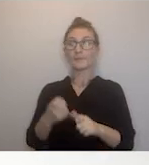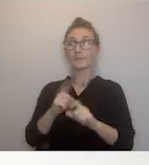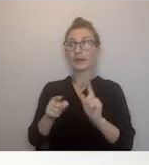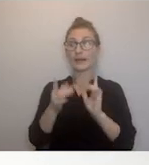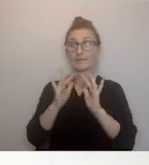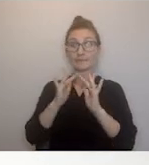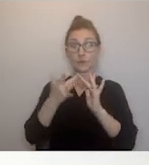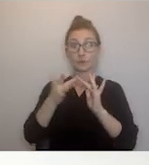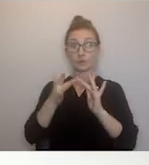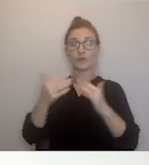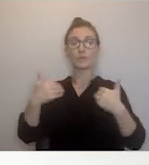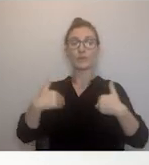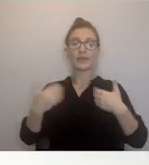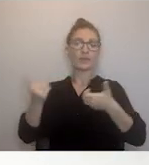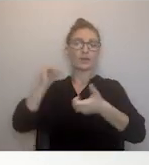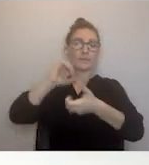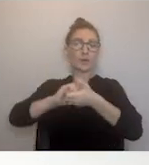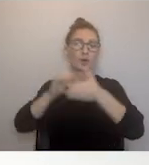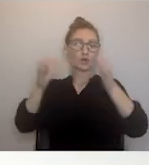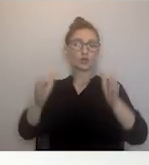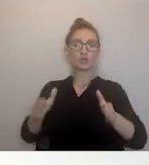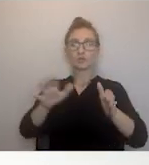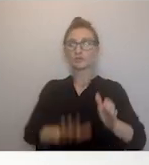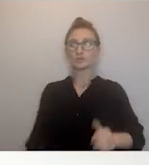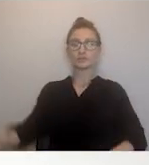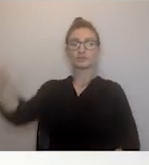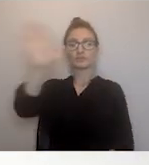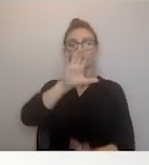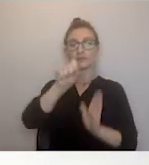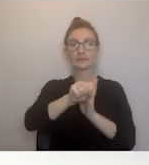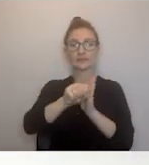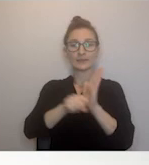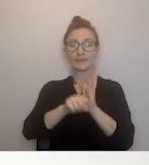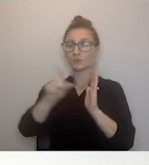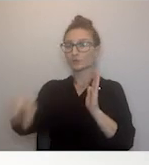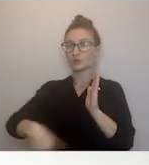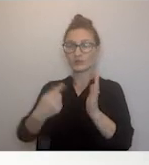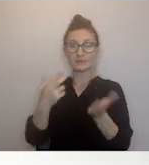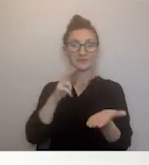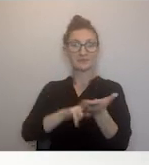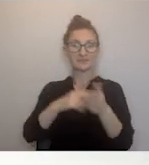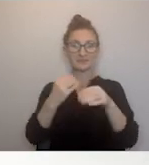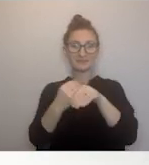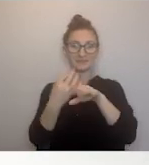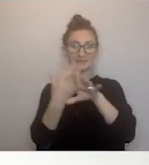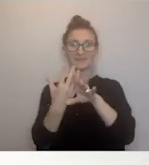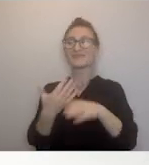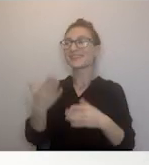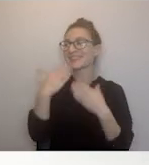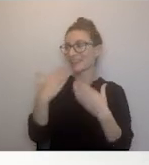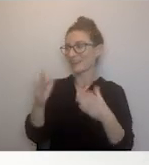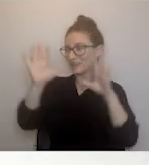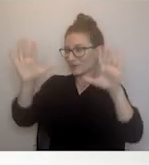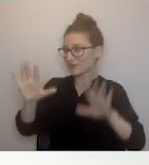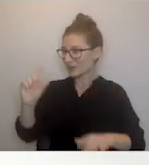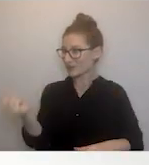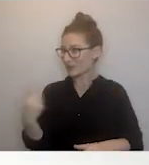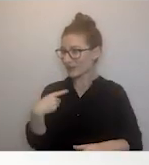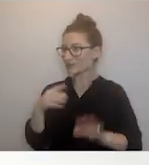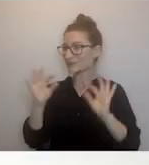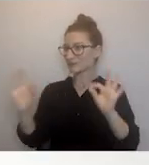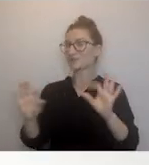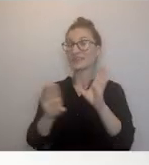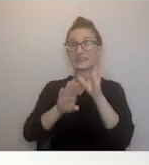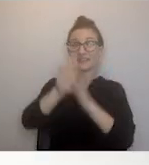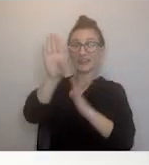with virtual, we do have partners all over the state because it's just a matter of signing into a Zoom. Thank you, that was a